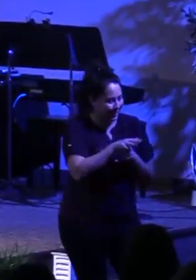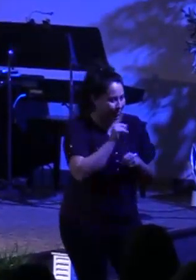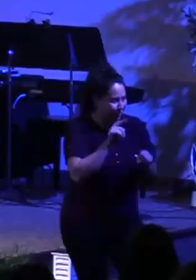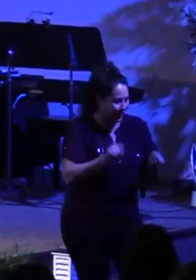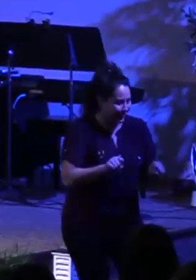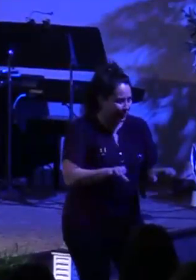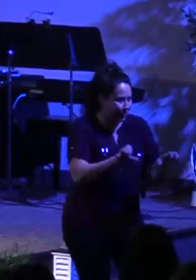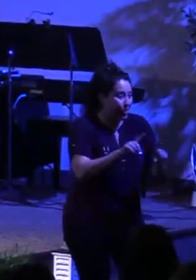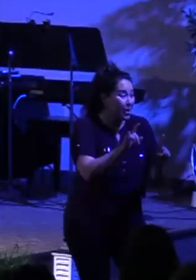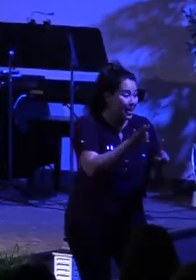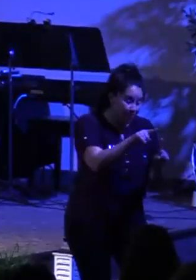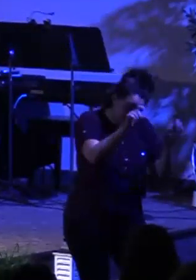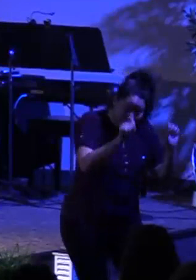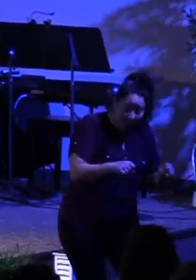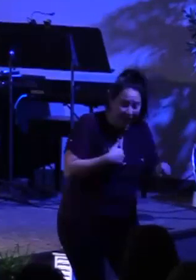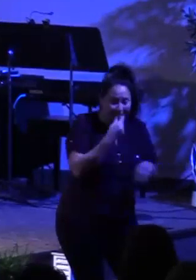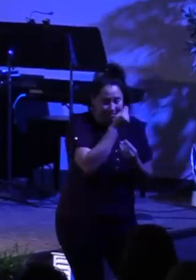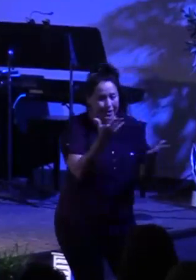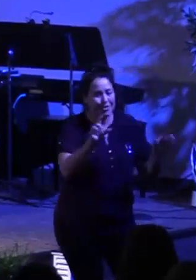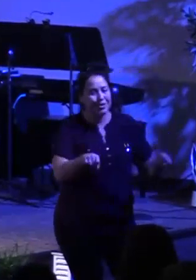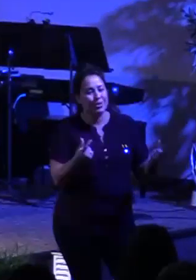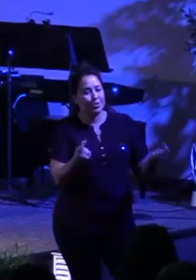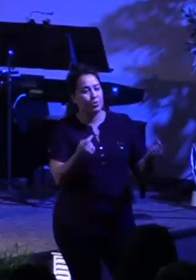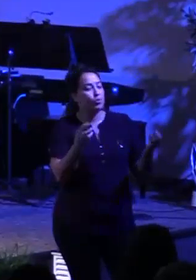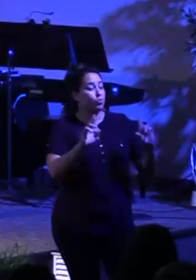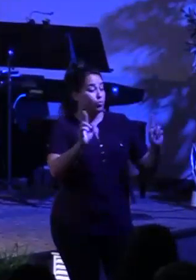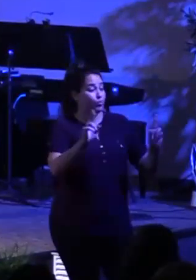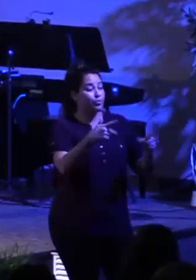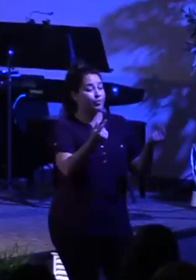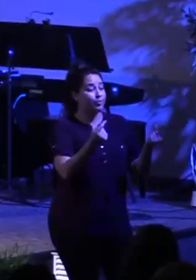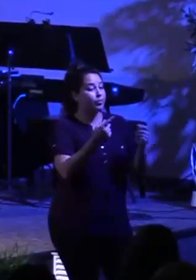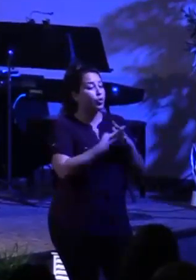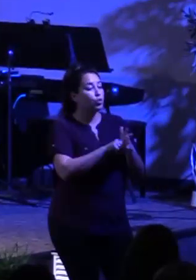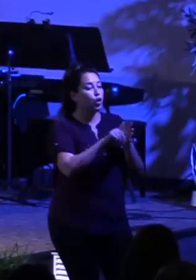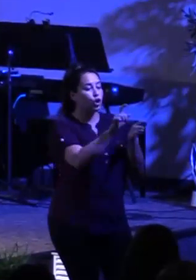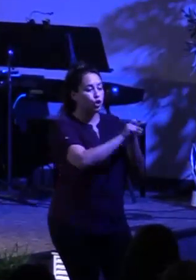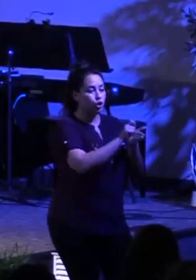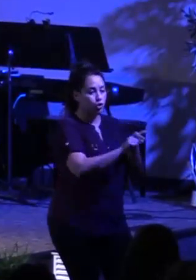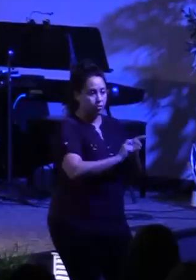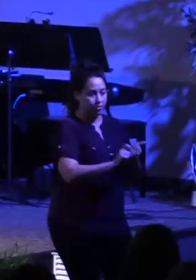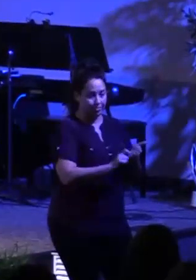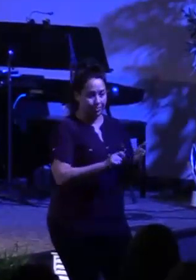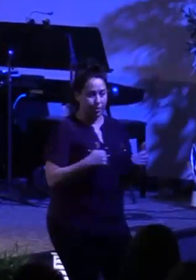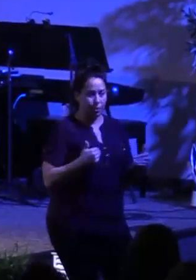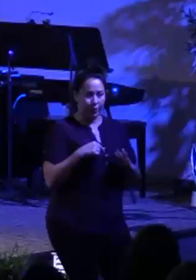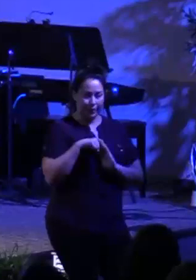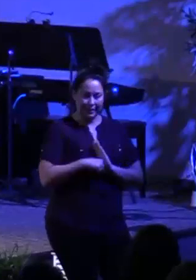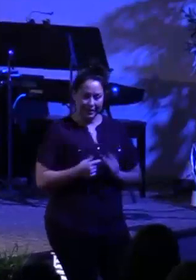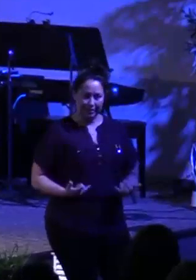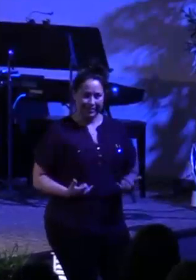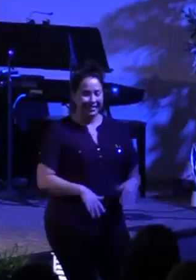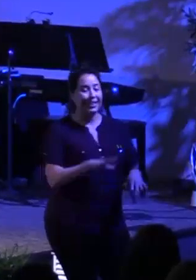possibly do if you're geeky enough to do this, okay? You ready? So here's what you do. You start a journal. Okay, very geeky. Start a